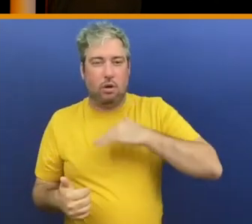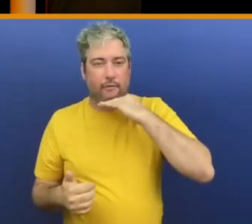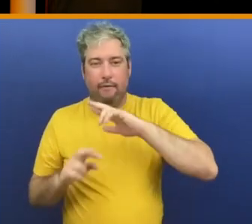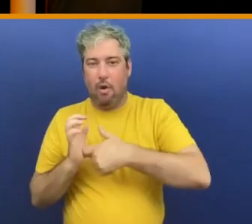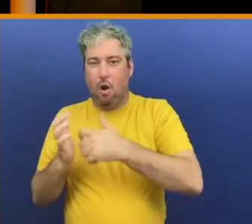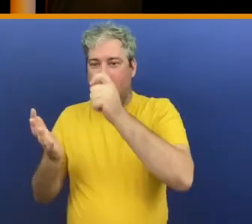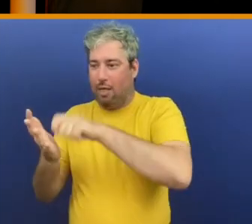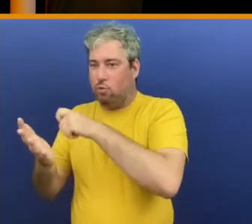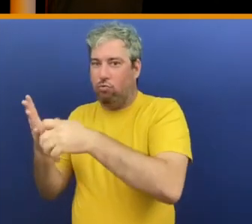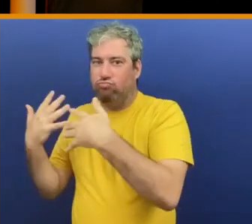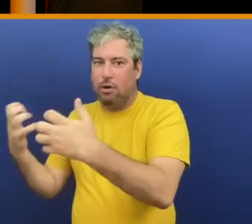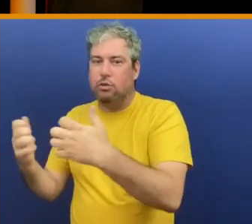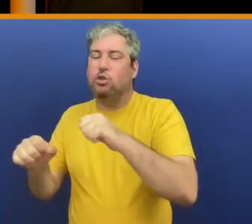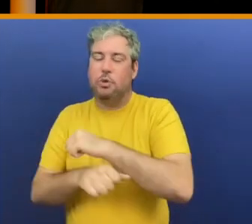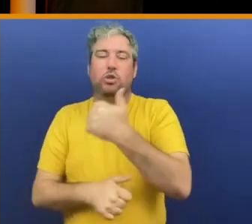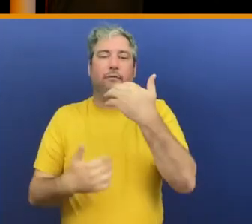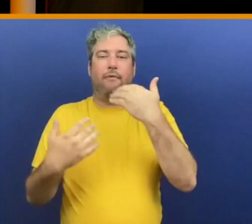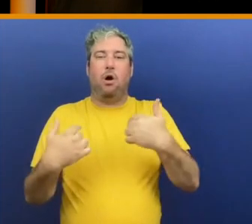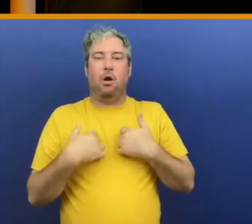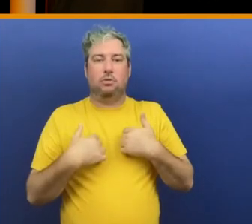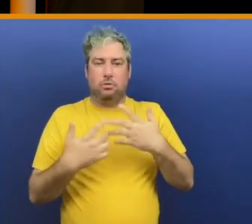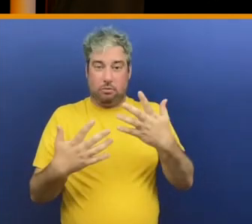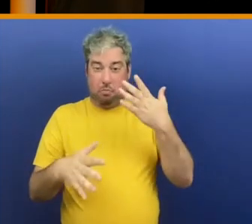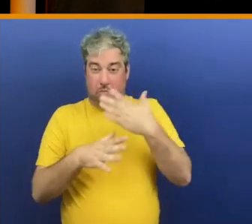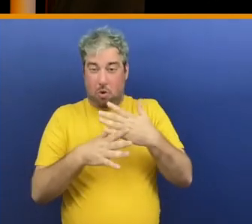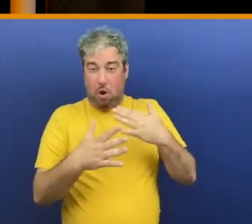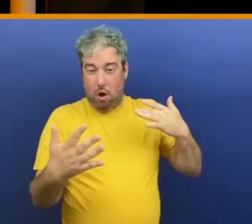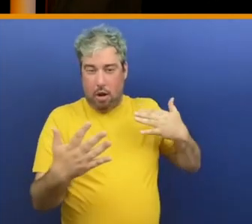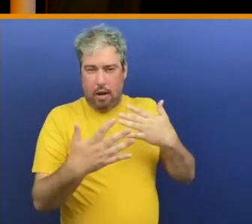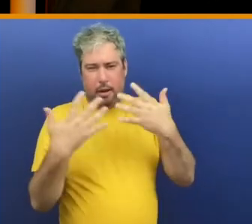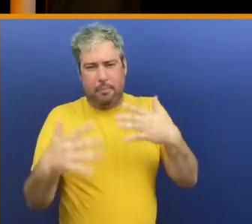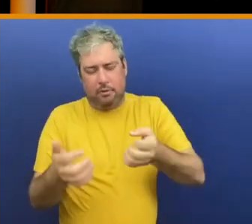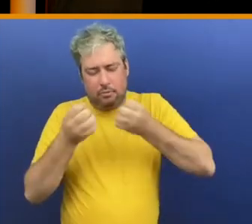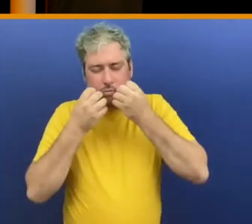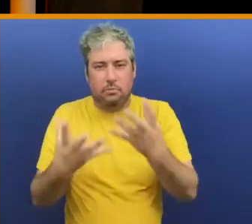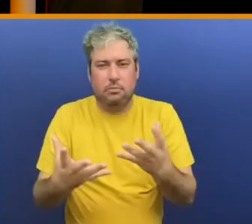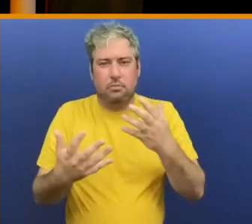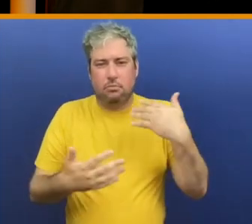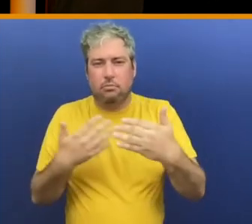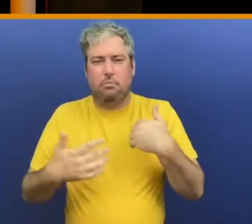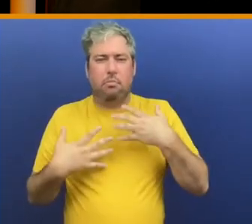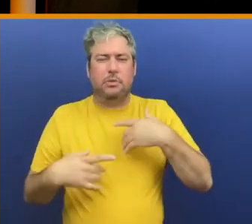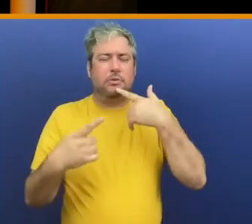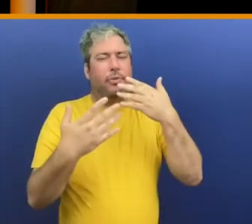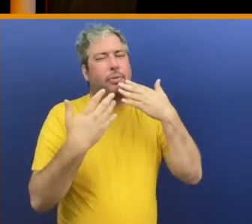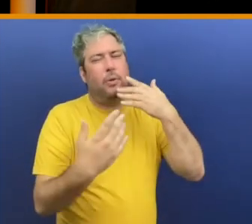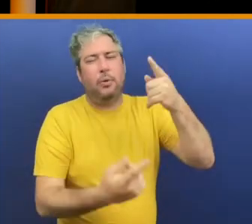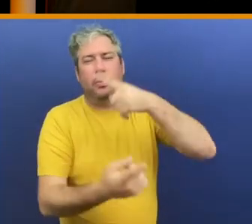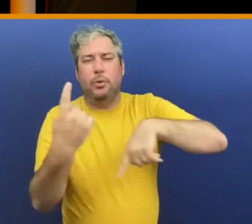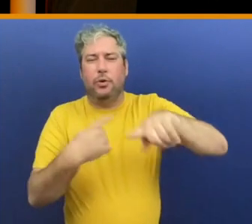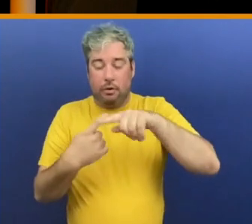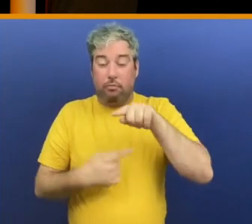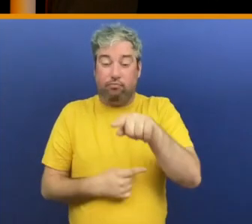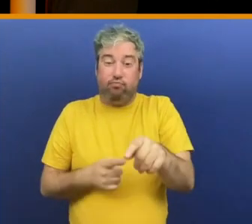everyone involved in getting us to this point. These proposals are another important step towards getting our house in order, modernising our